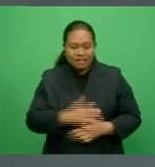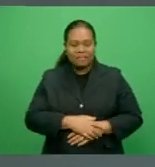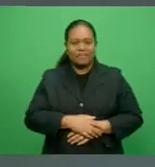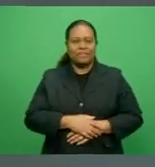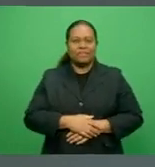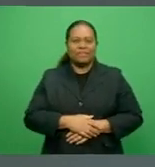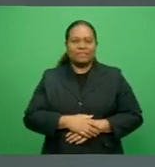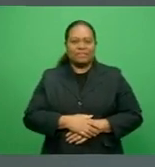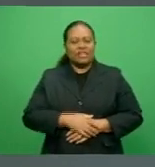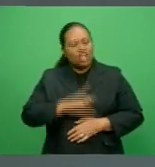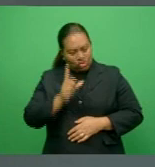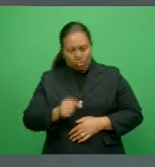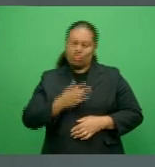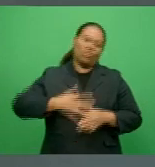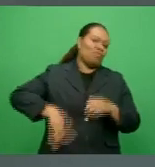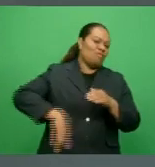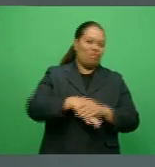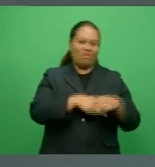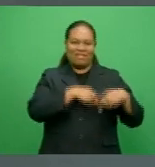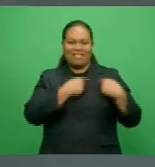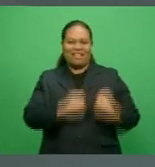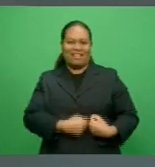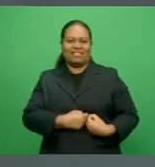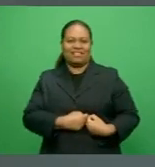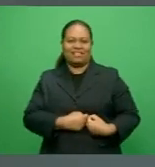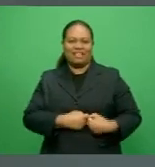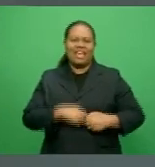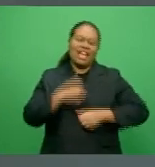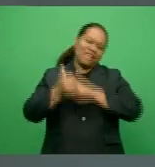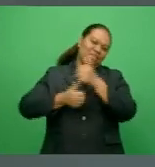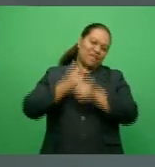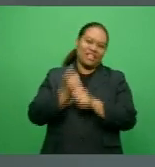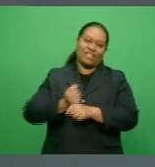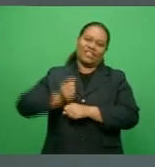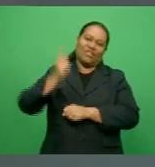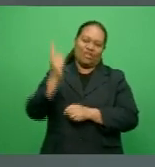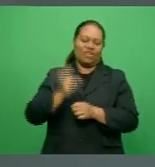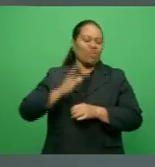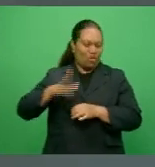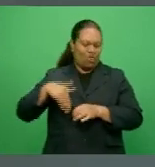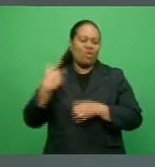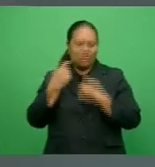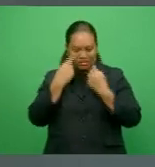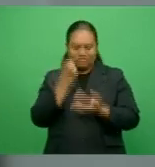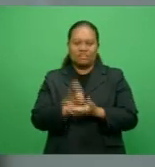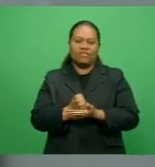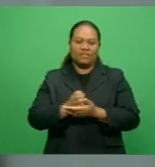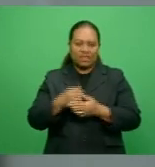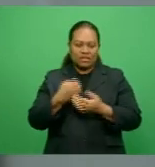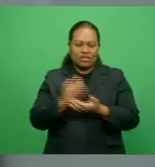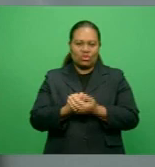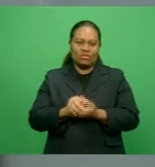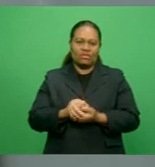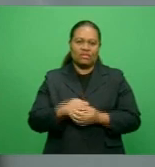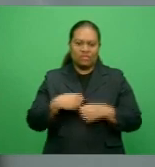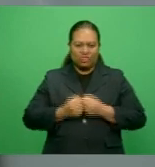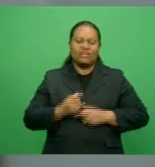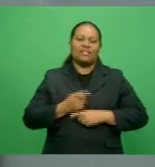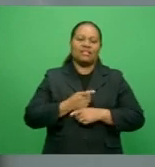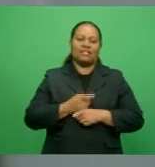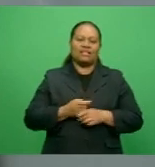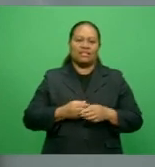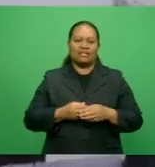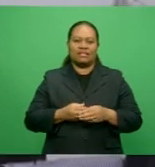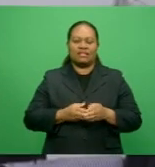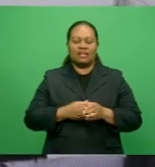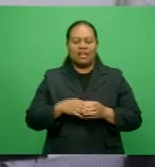encourages you to do it with all your heart and give praises to Him, to God, and He will surely direct your path. The plan now for